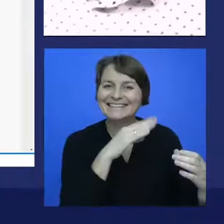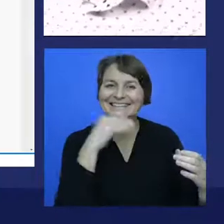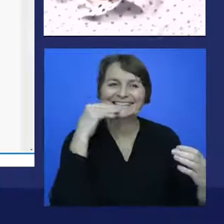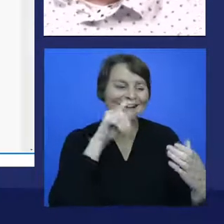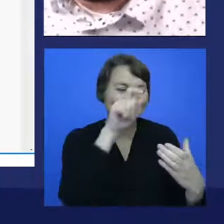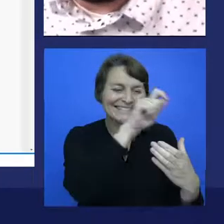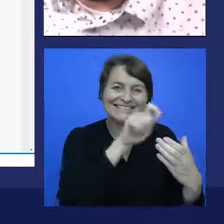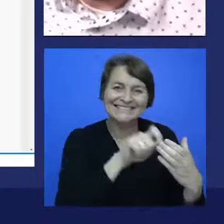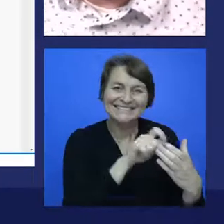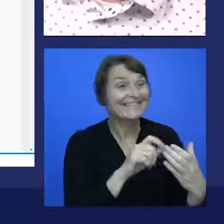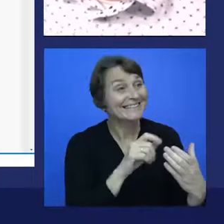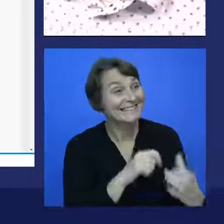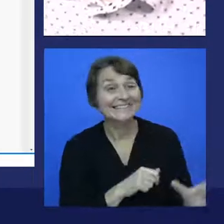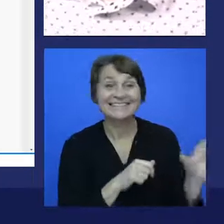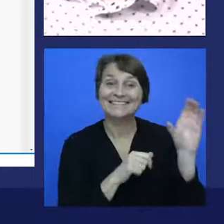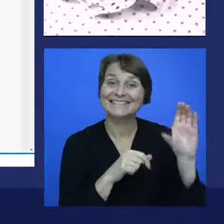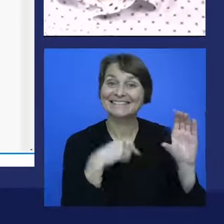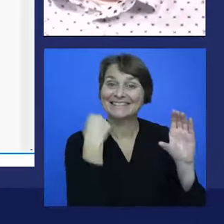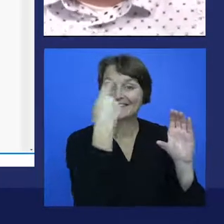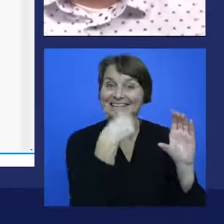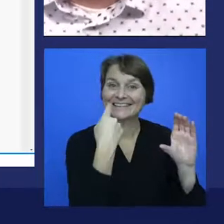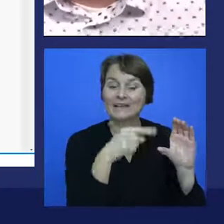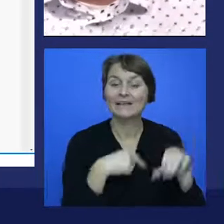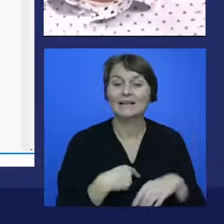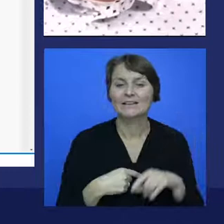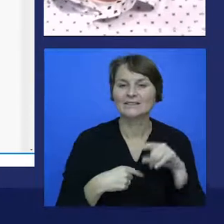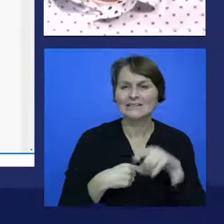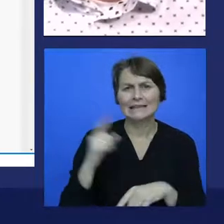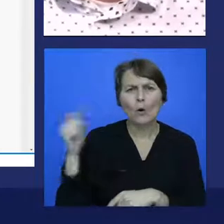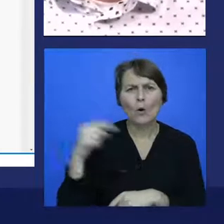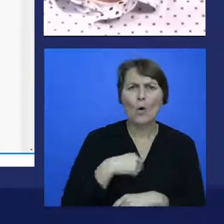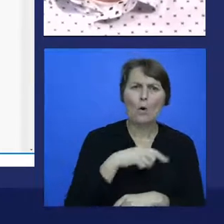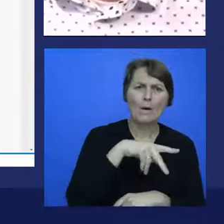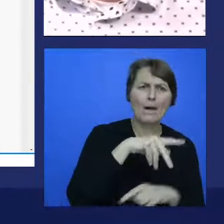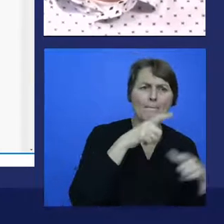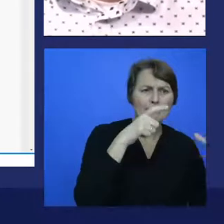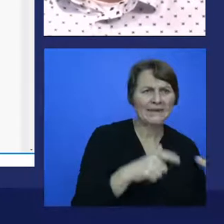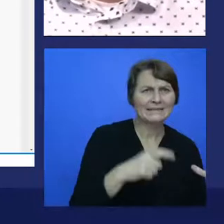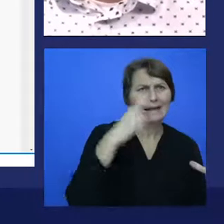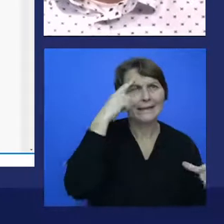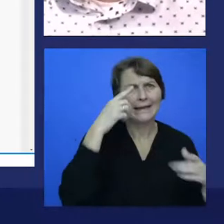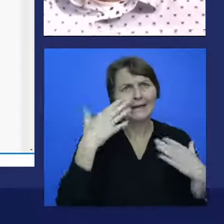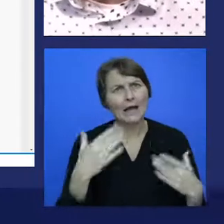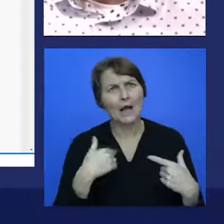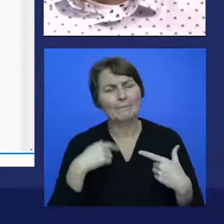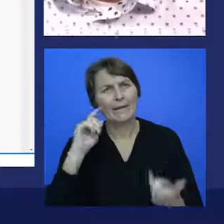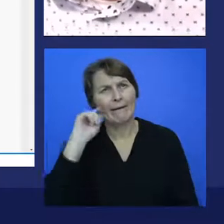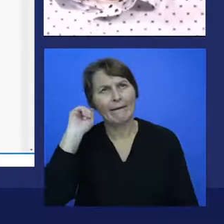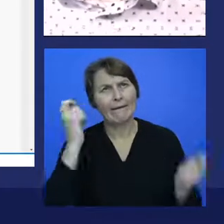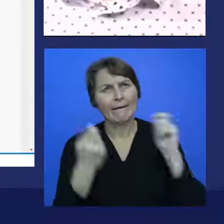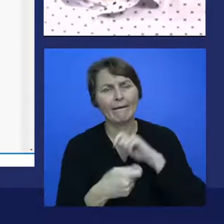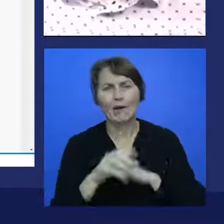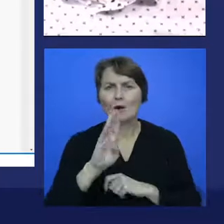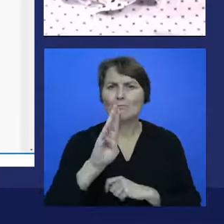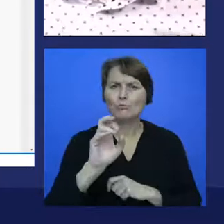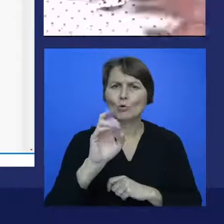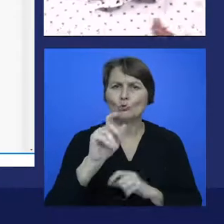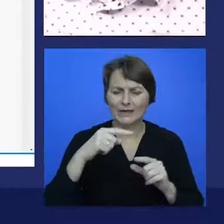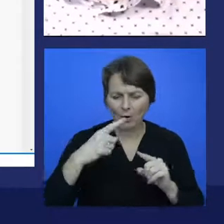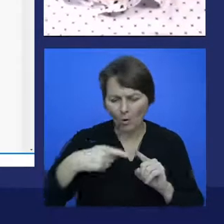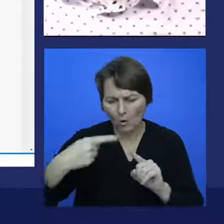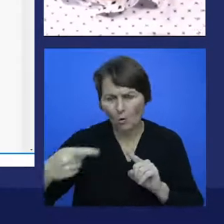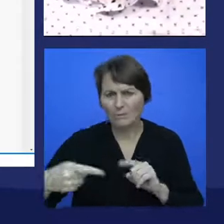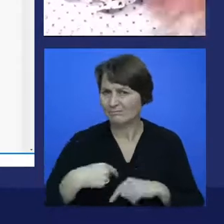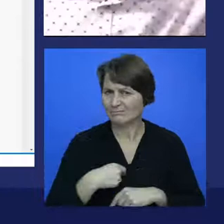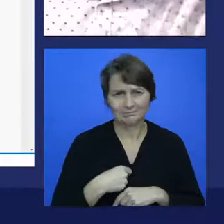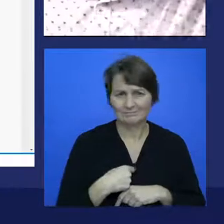really funny joke. It thinks that a pizza is a burrito. No, it doesn't think anything. All it did is it multiplied all these pixels by certain numbers,